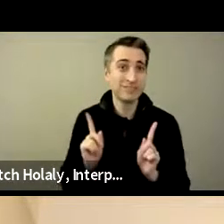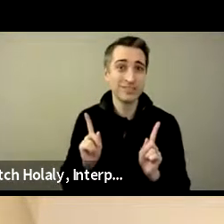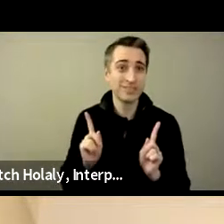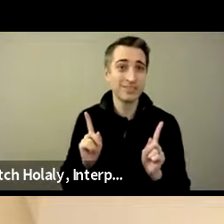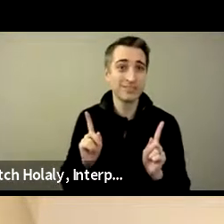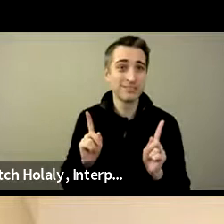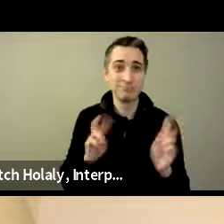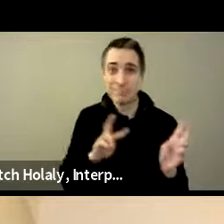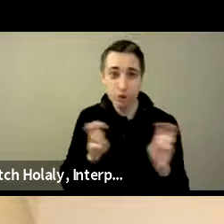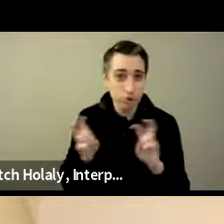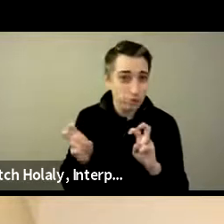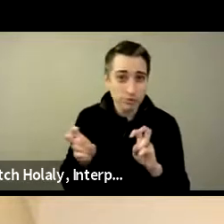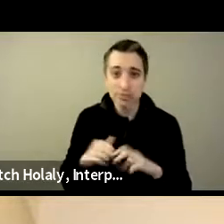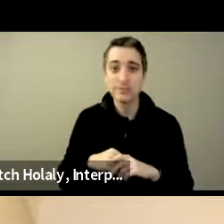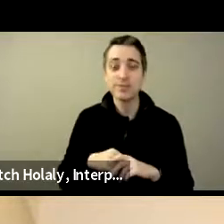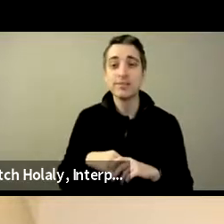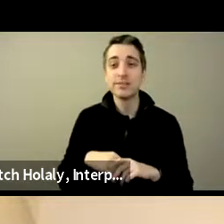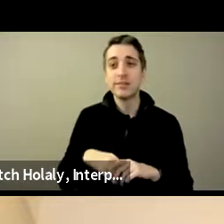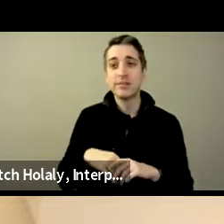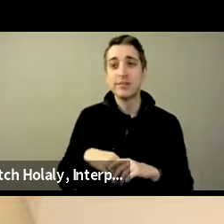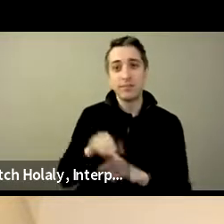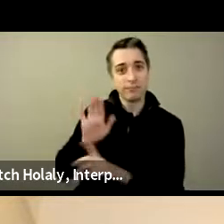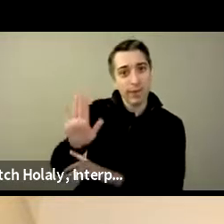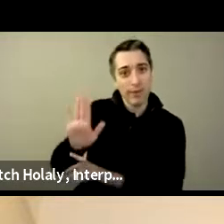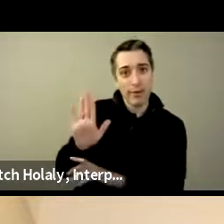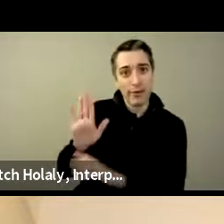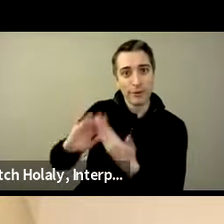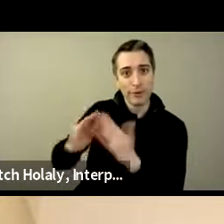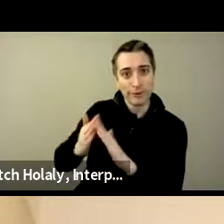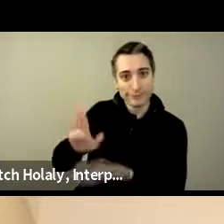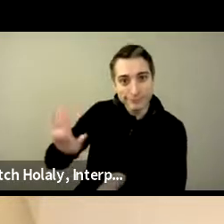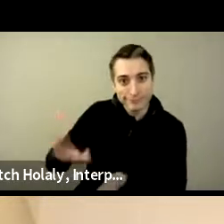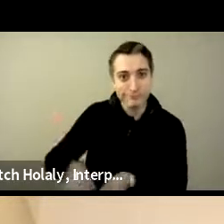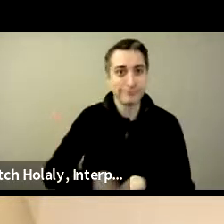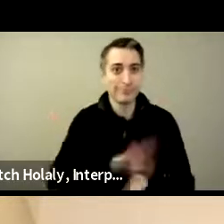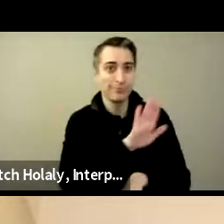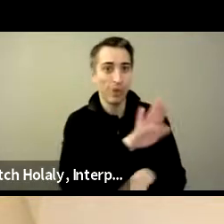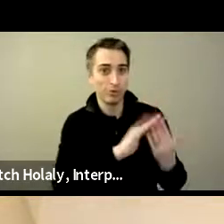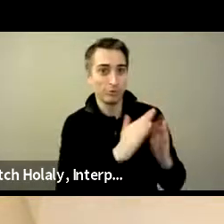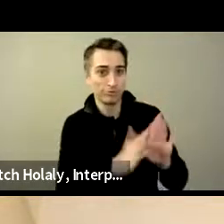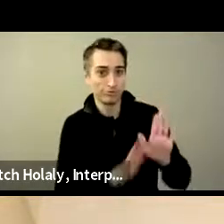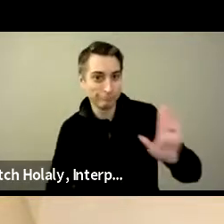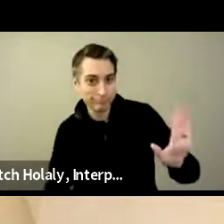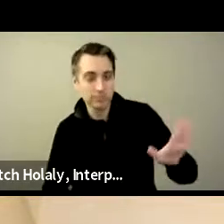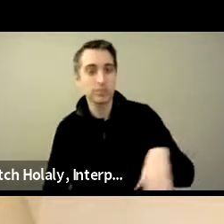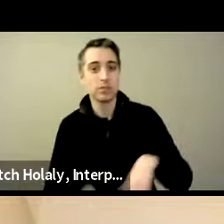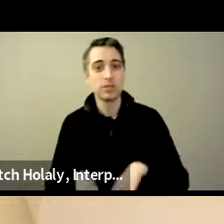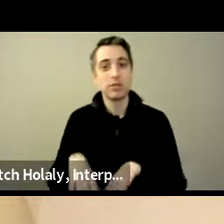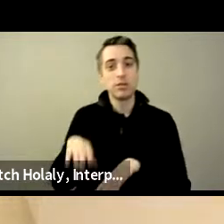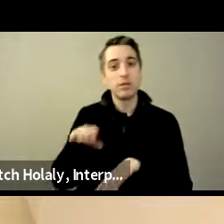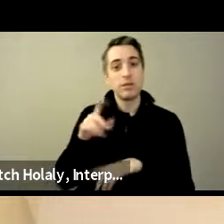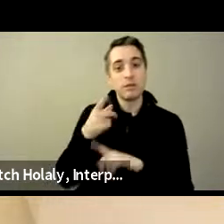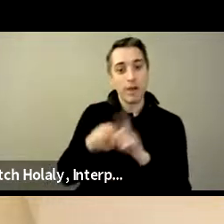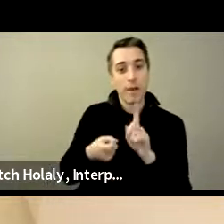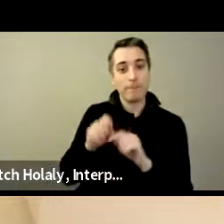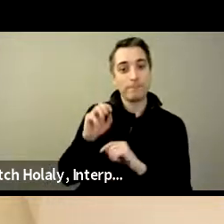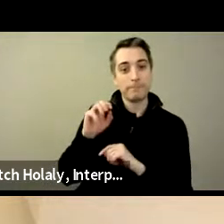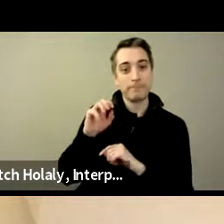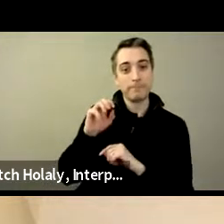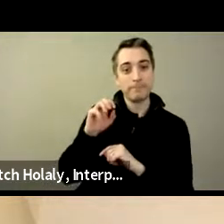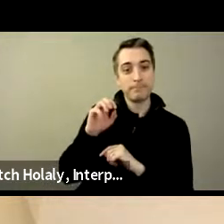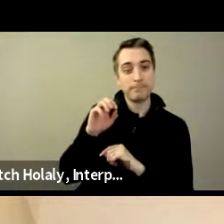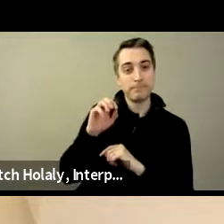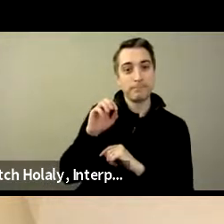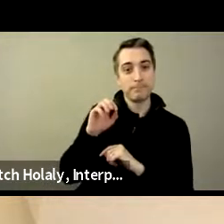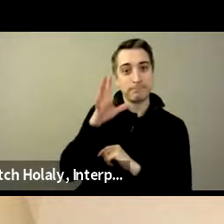different issues that exist in their community. So we find a way through Madam Chair Reyes to kind of set